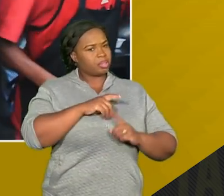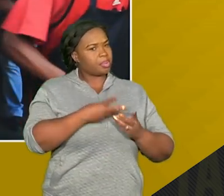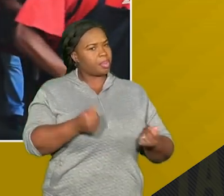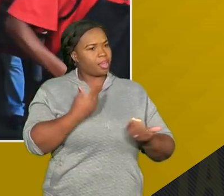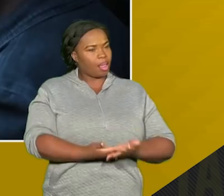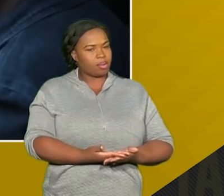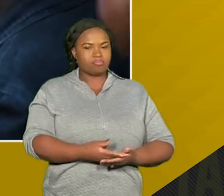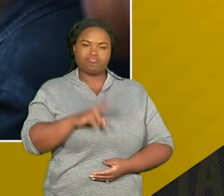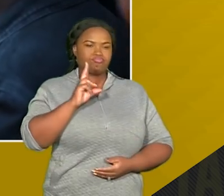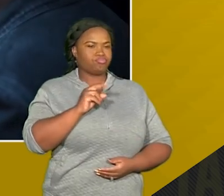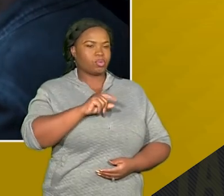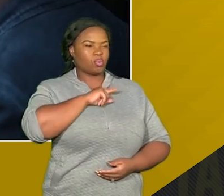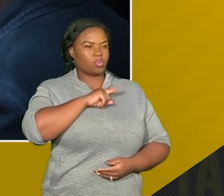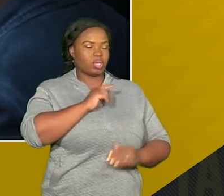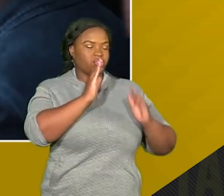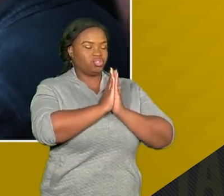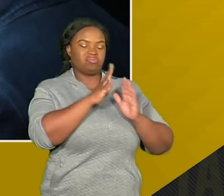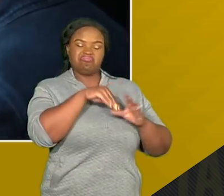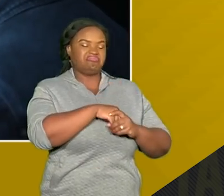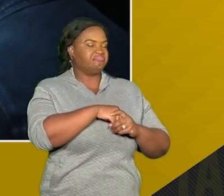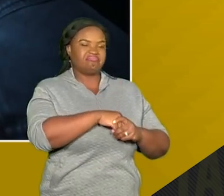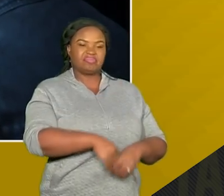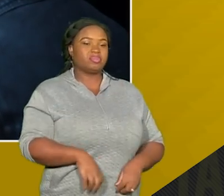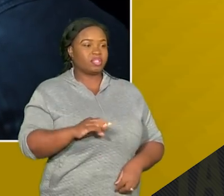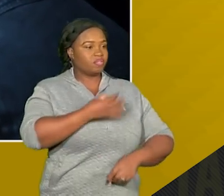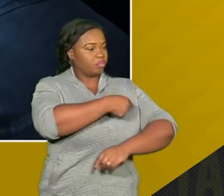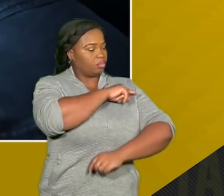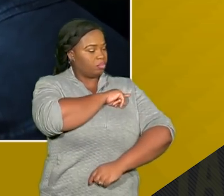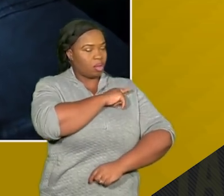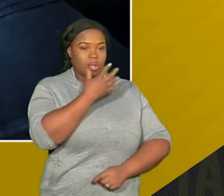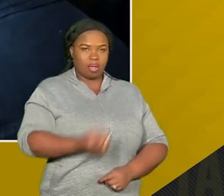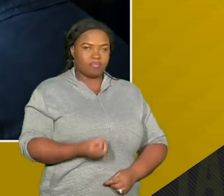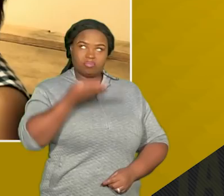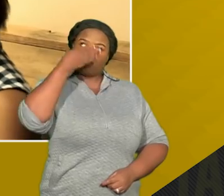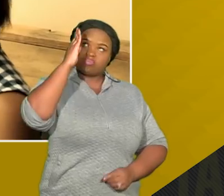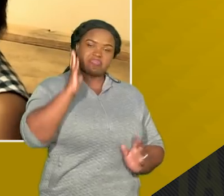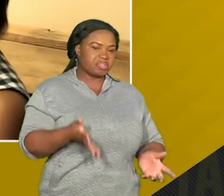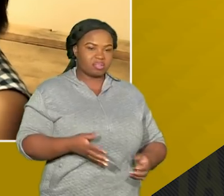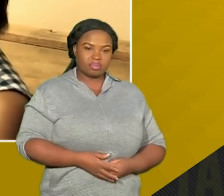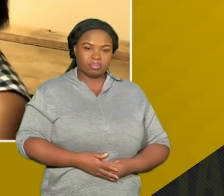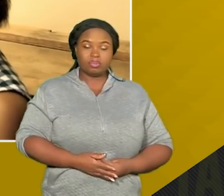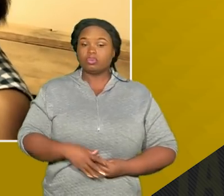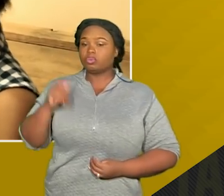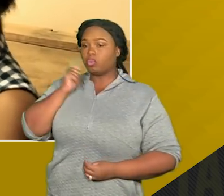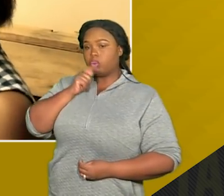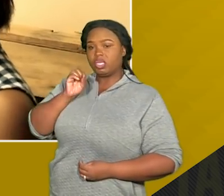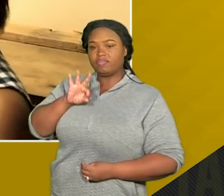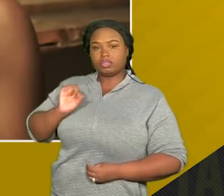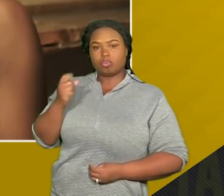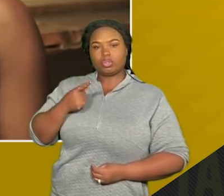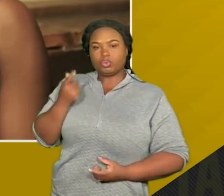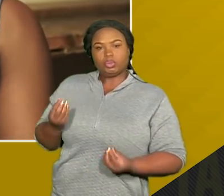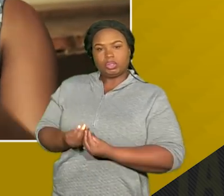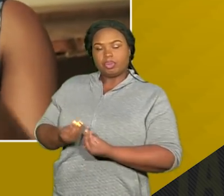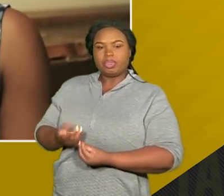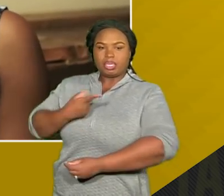my guy. What's about body kirekia na body kena buloi ngwabo. Matana le power o tibera ede kina demu demu fei labo. Buloi. Hamu chua yenzen tweeting. Kiana